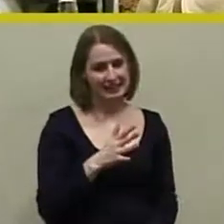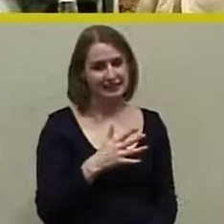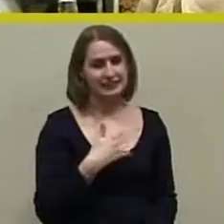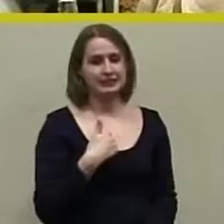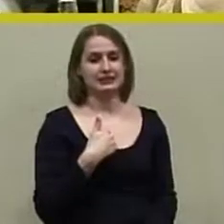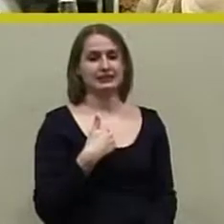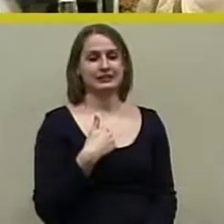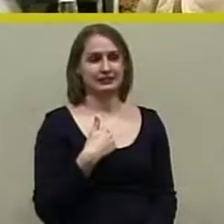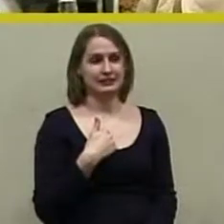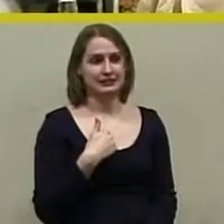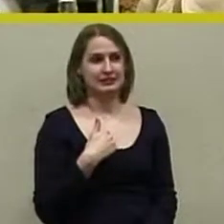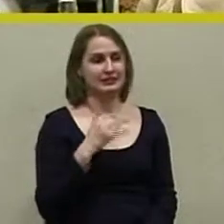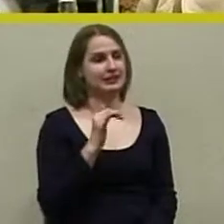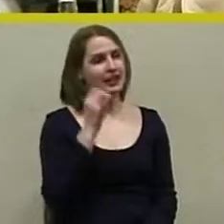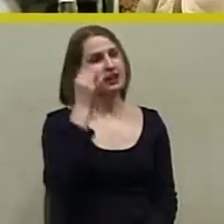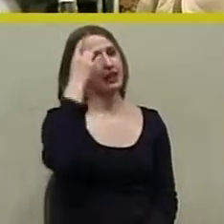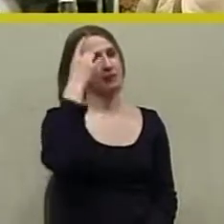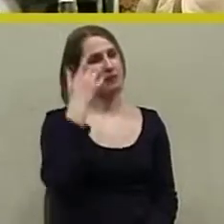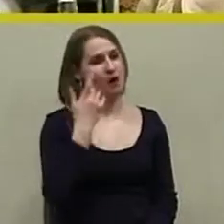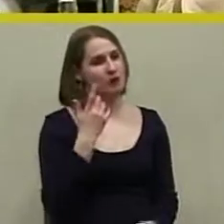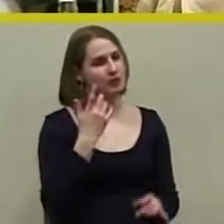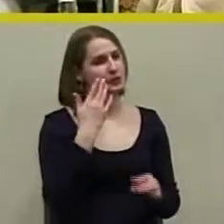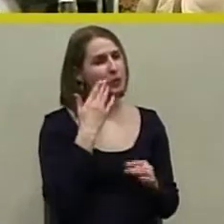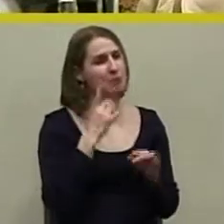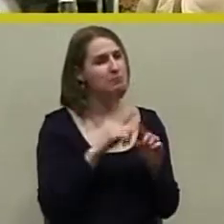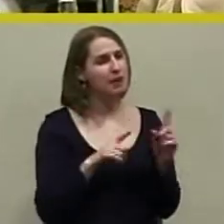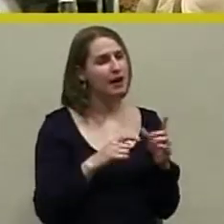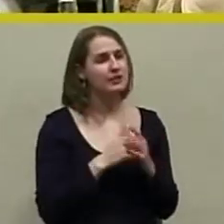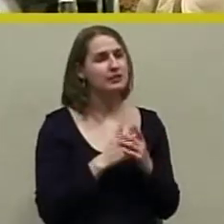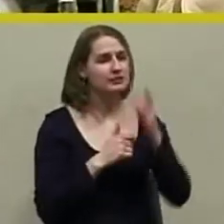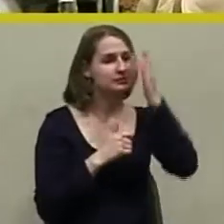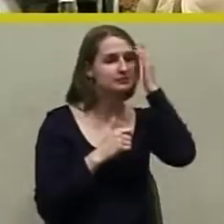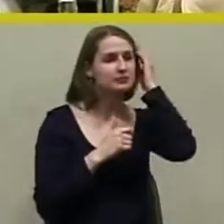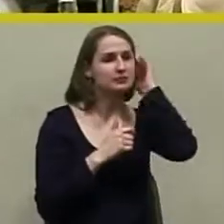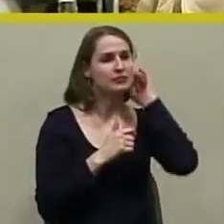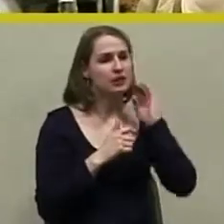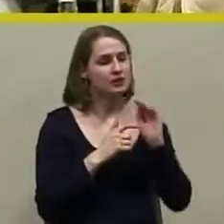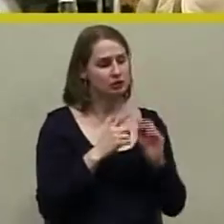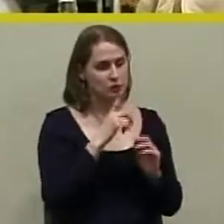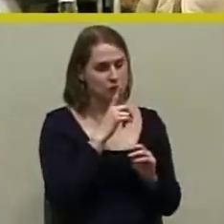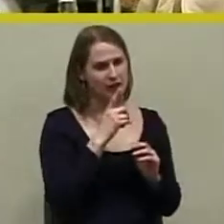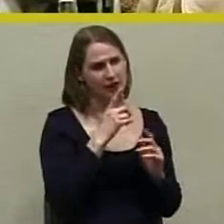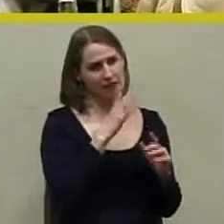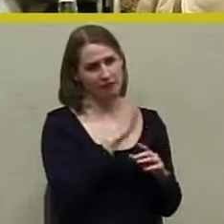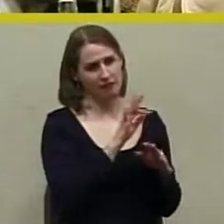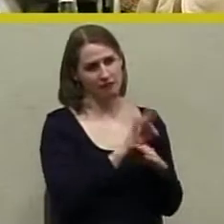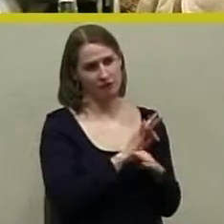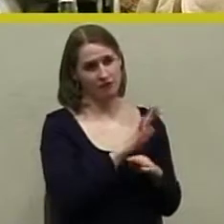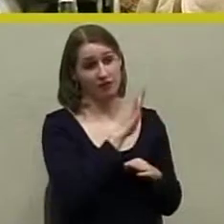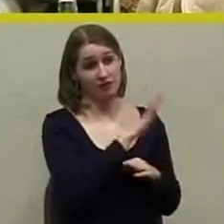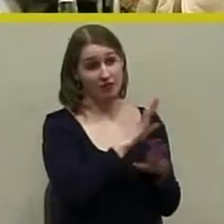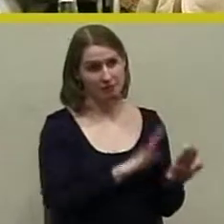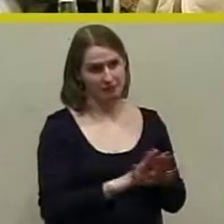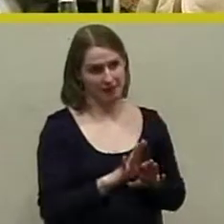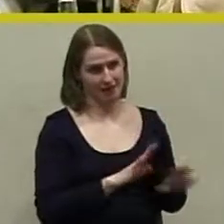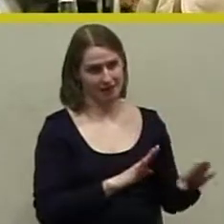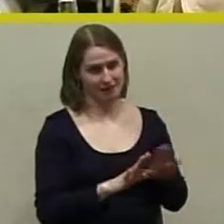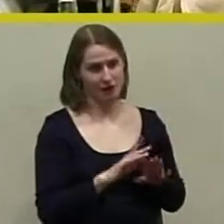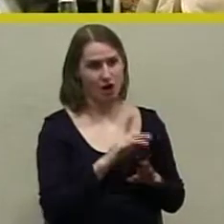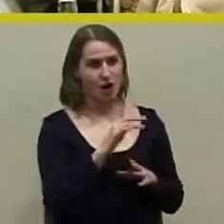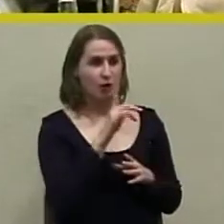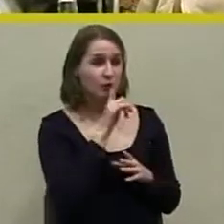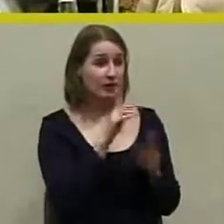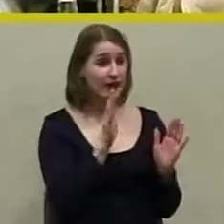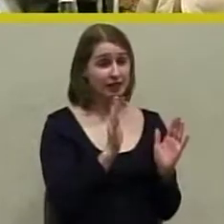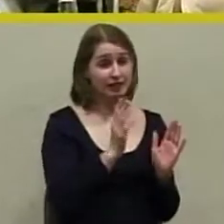of was like a little light bulb for it, but it goes back to just trying to find out what's their function of their behavior. Is really doing a mini FBA with the teachers, figuring out